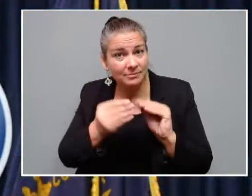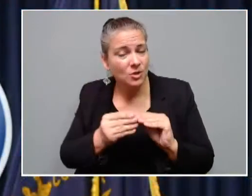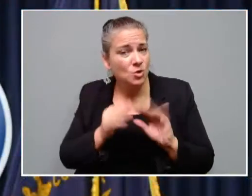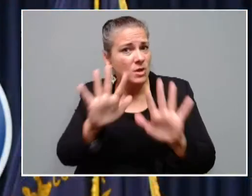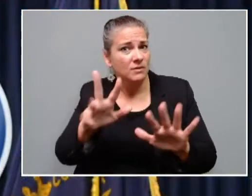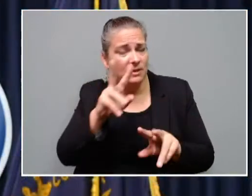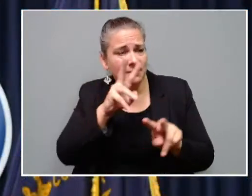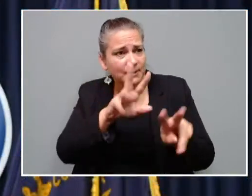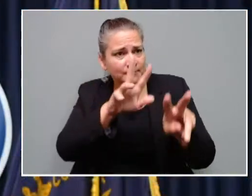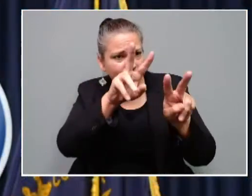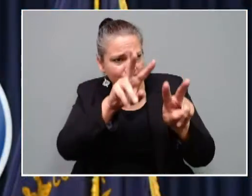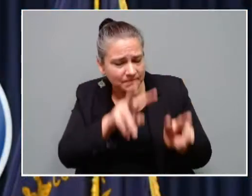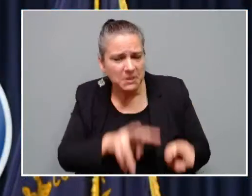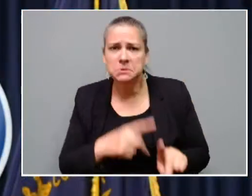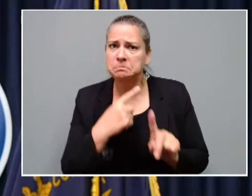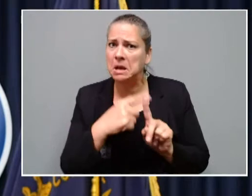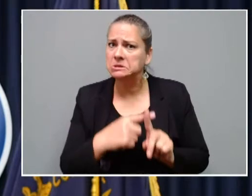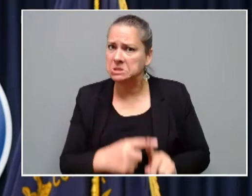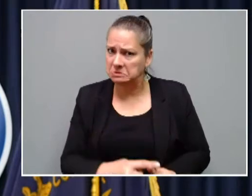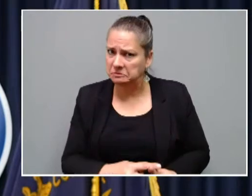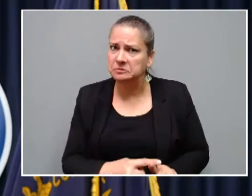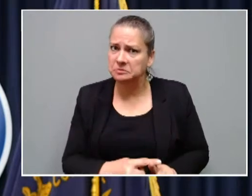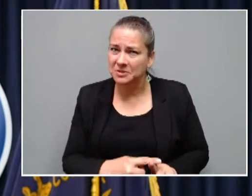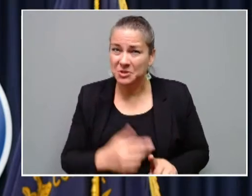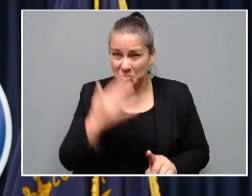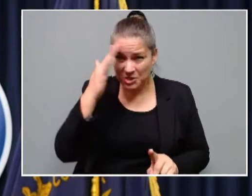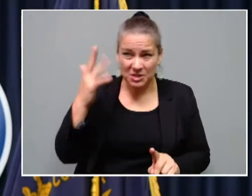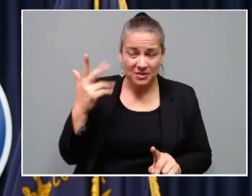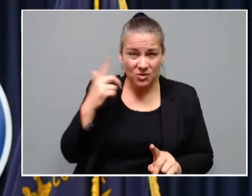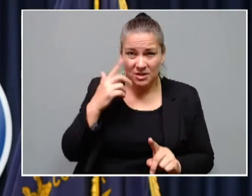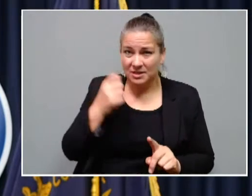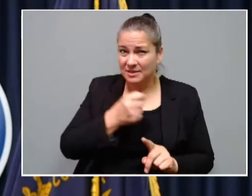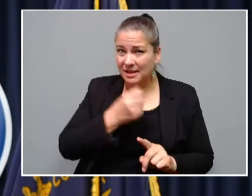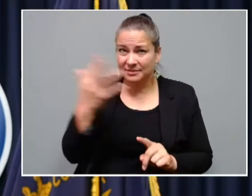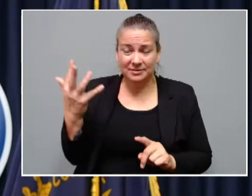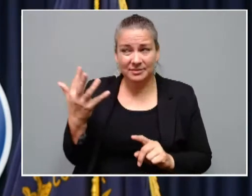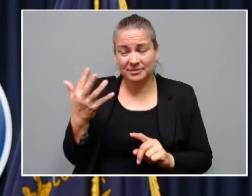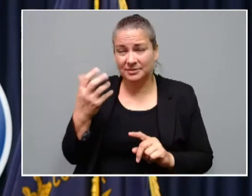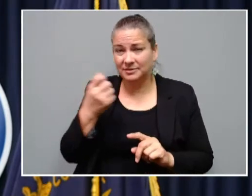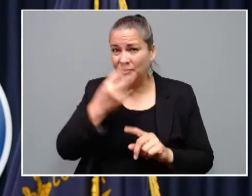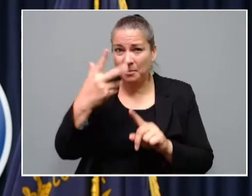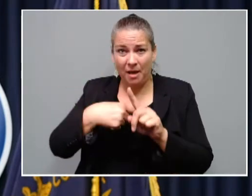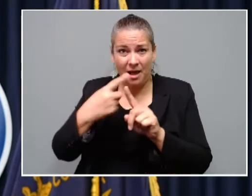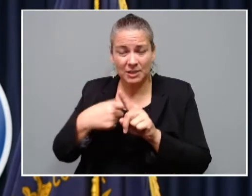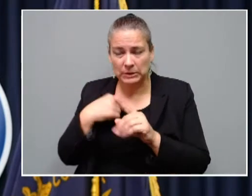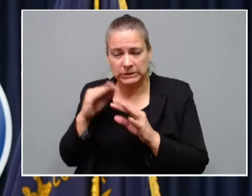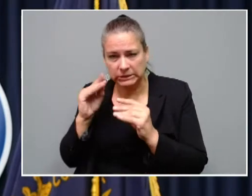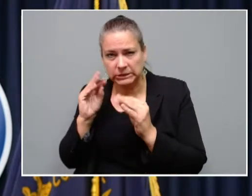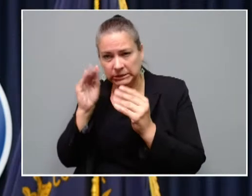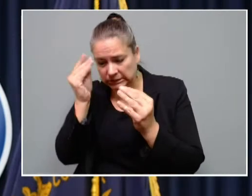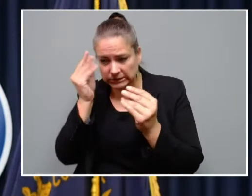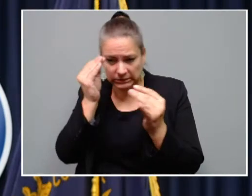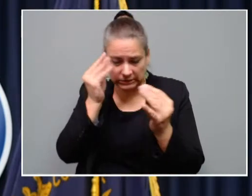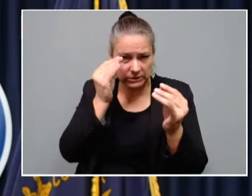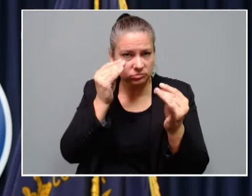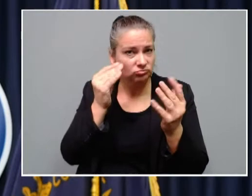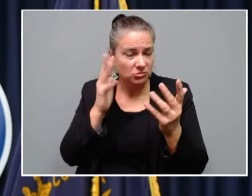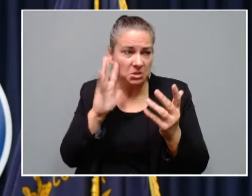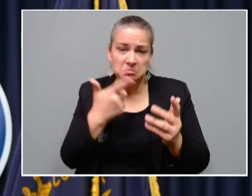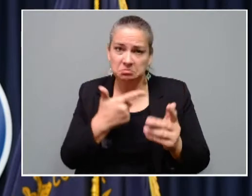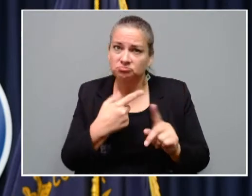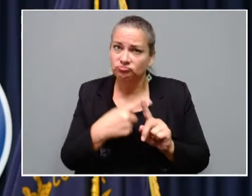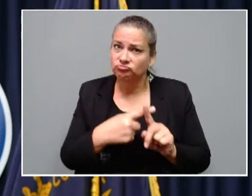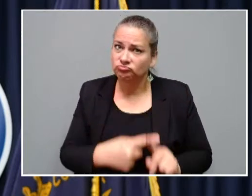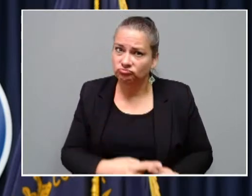trending positive after so much distress we've gone through these last couple or few months. The vaccines, though, are what made it even